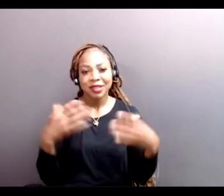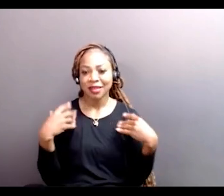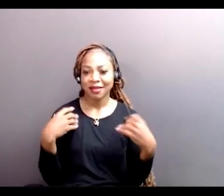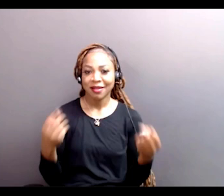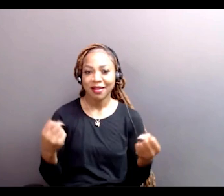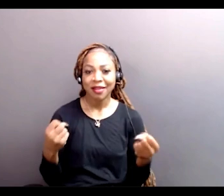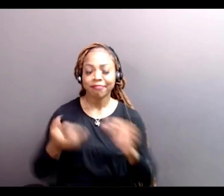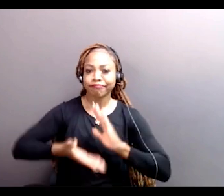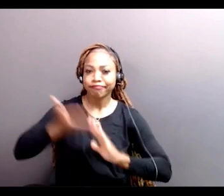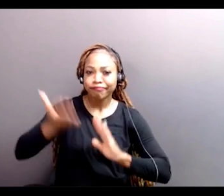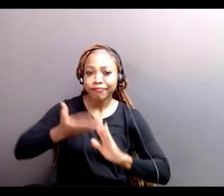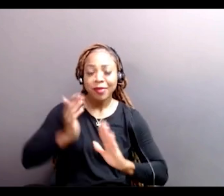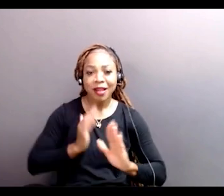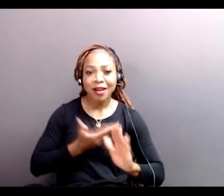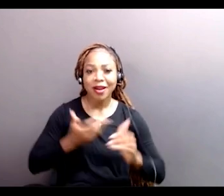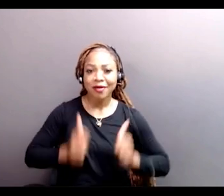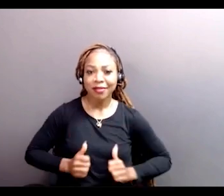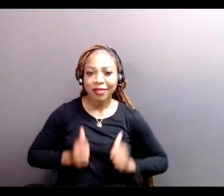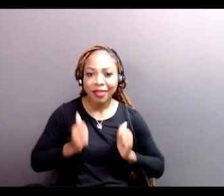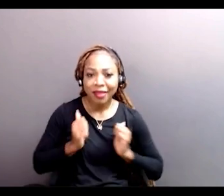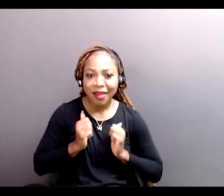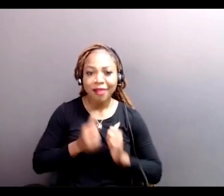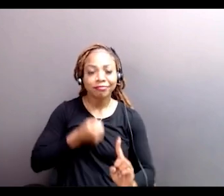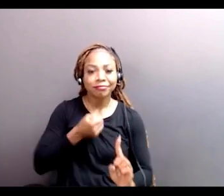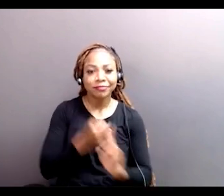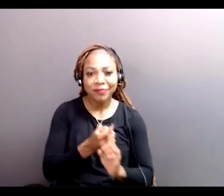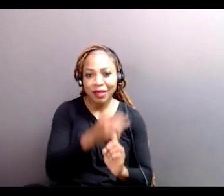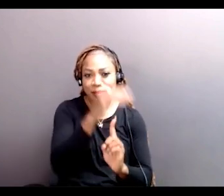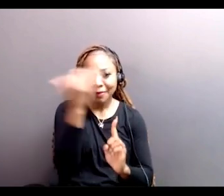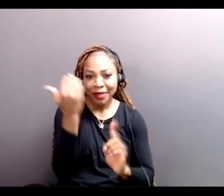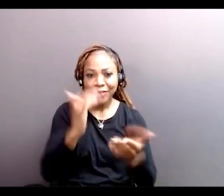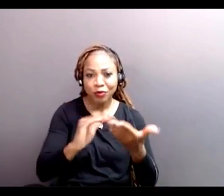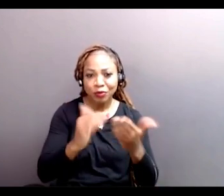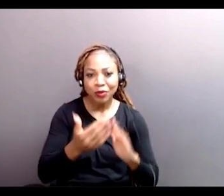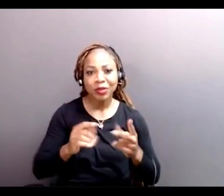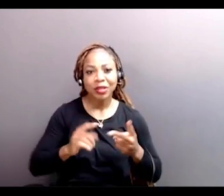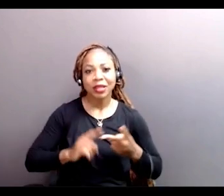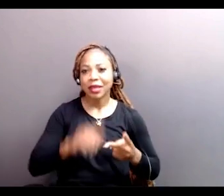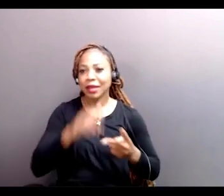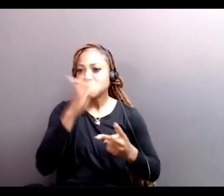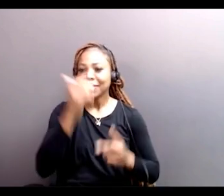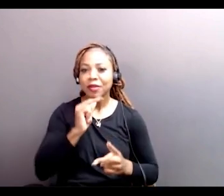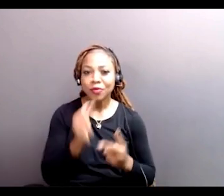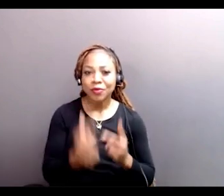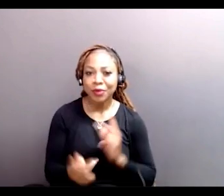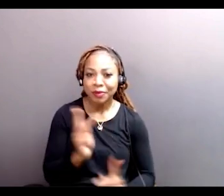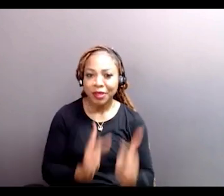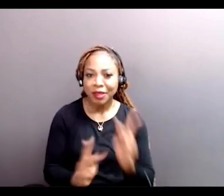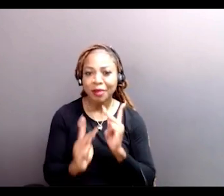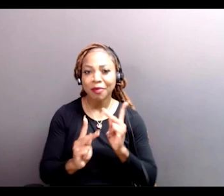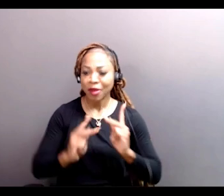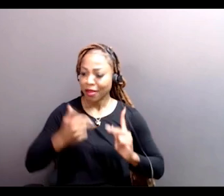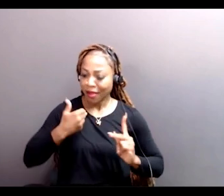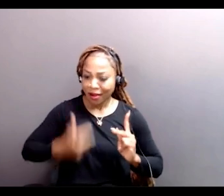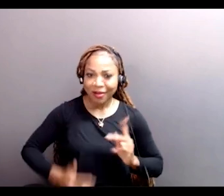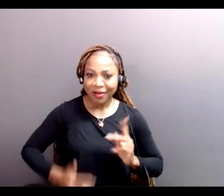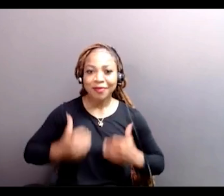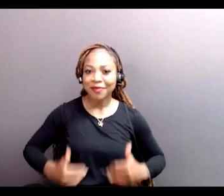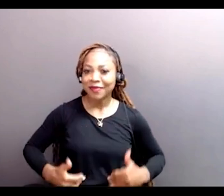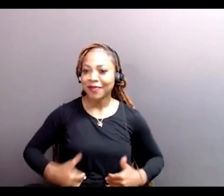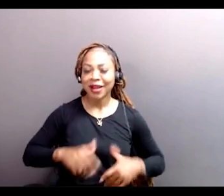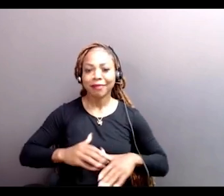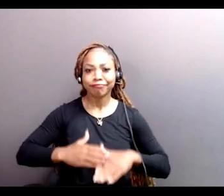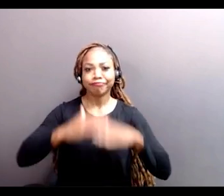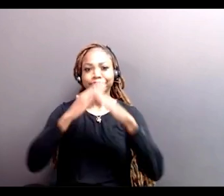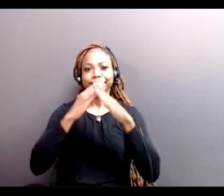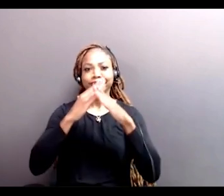are operating in our lives, in the lives of Black people, on the lives of Black queer people, on our bodies, that are preventing us from